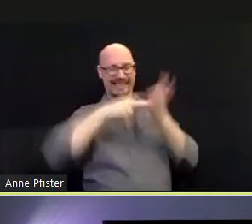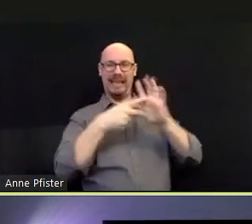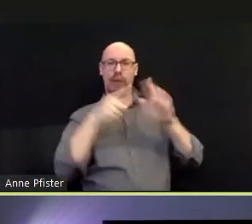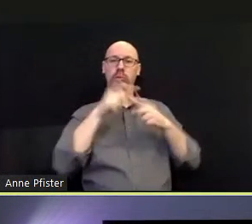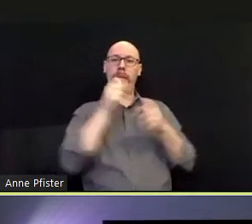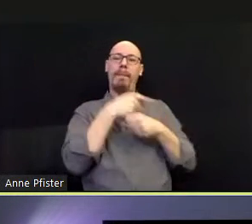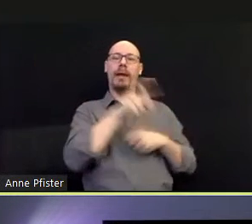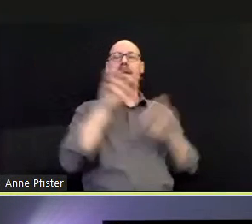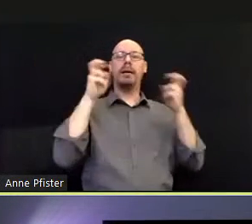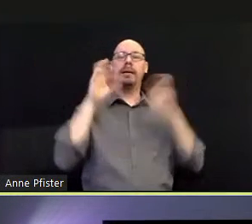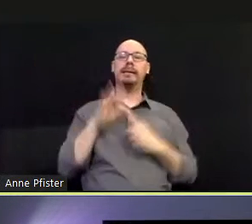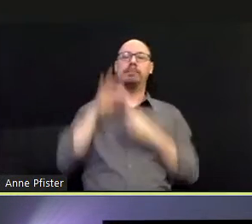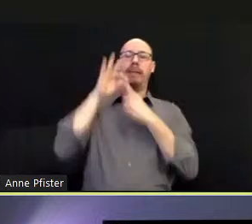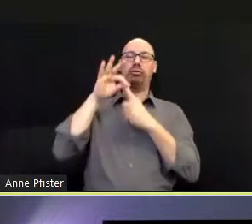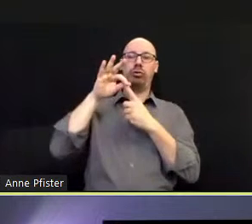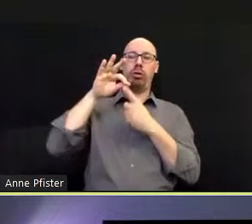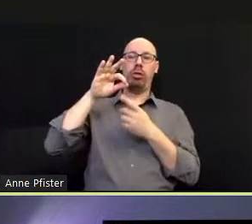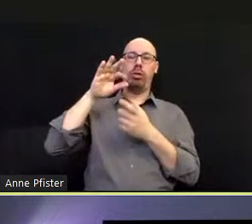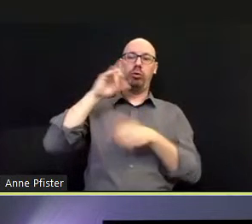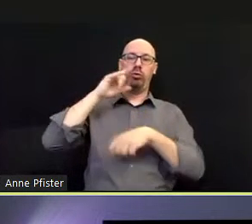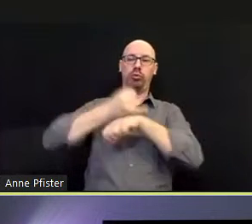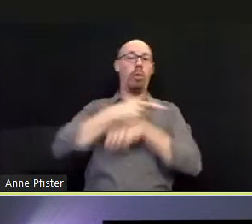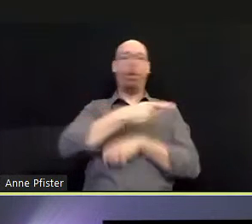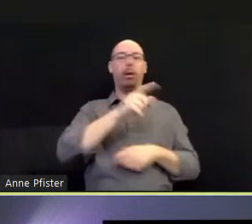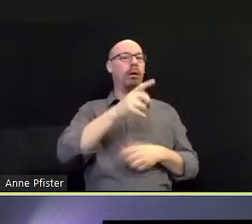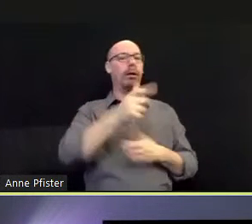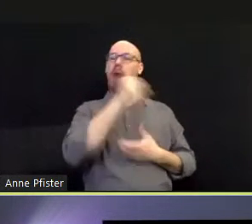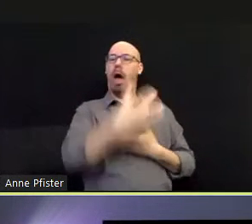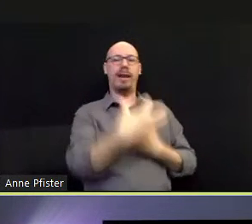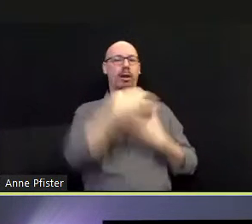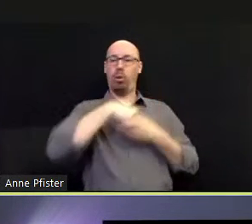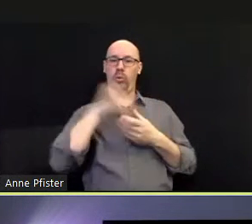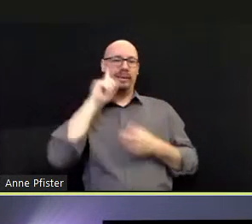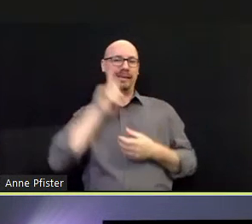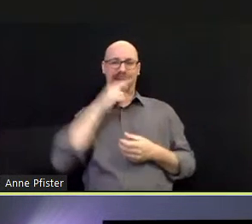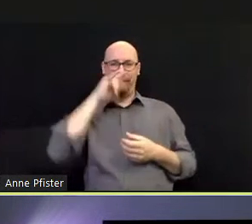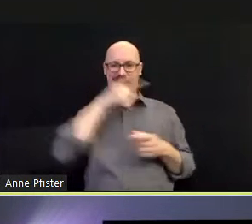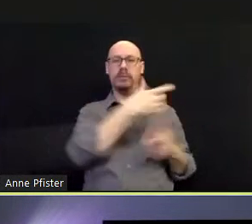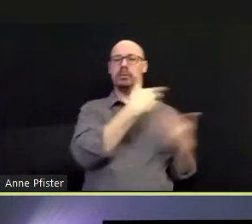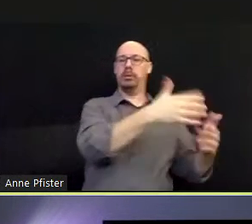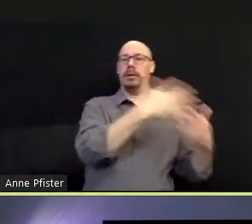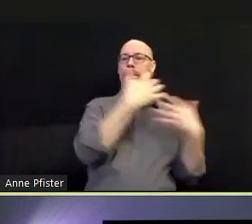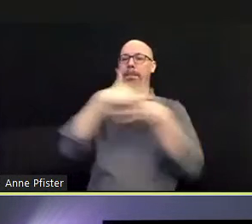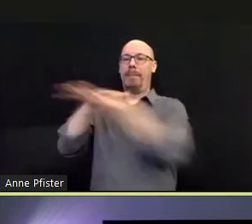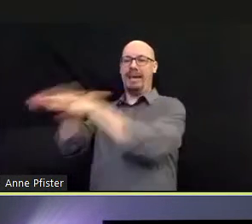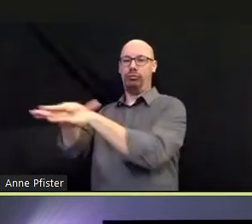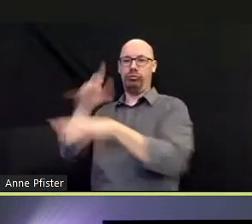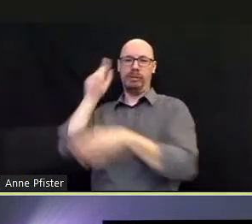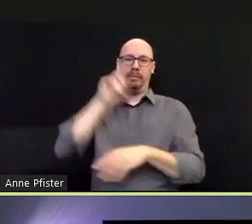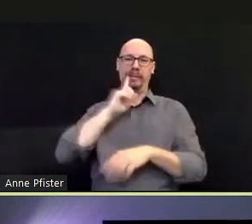that did not include deaf children and to mainstream the deaf children.